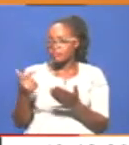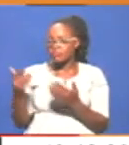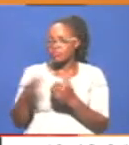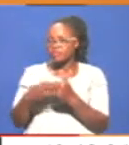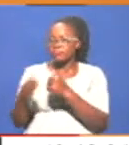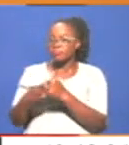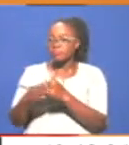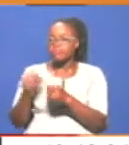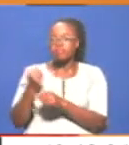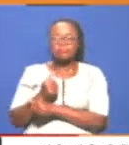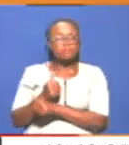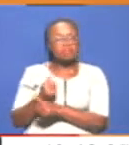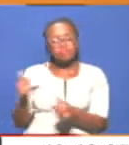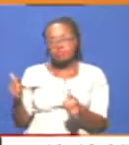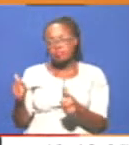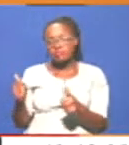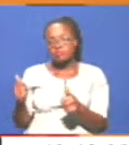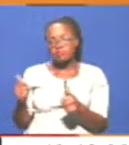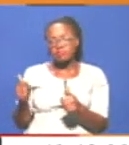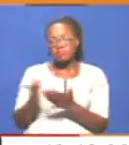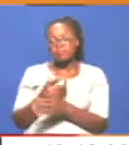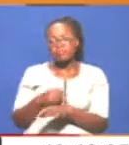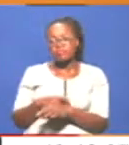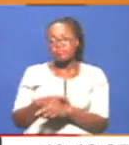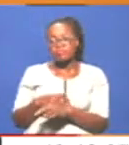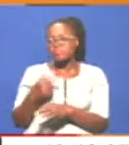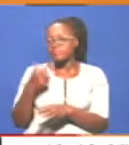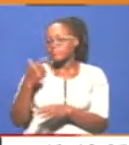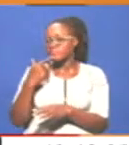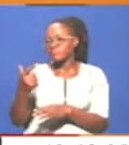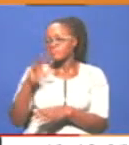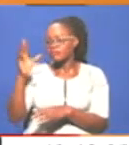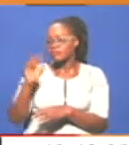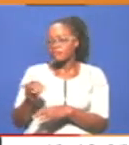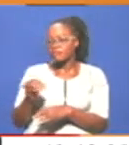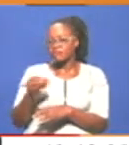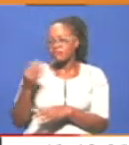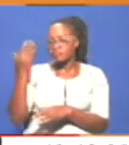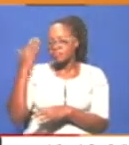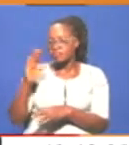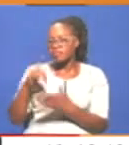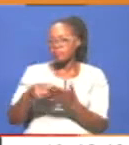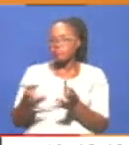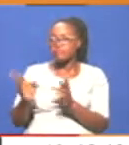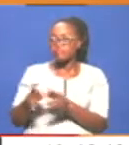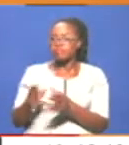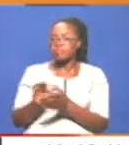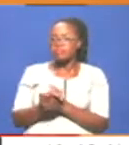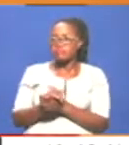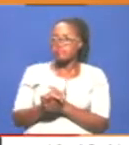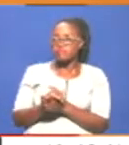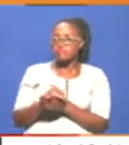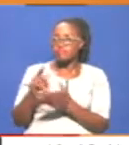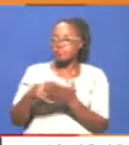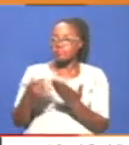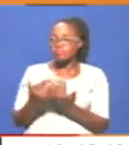they're working. Sometimes you could say 100%, because you never know what happens in between, because sometimes with whatever gadgets they're